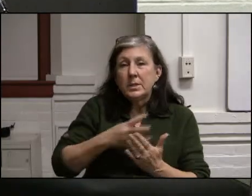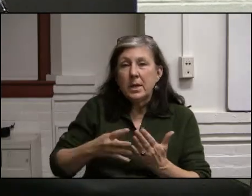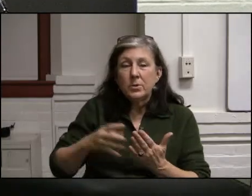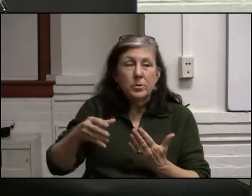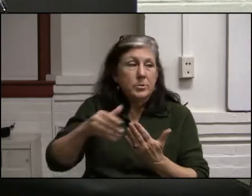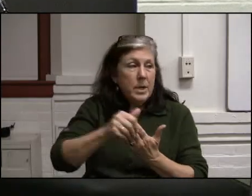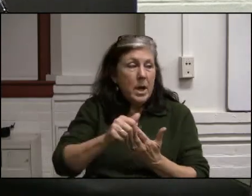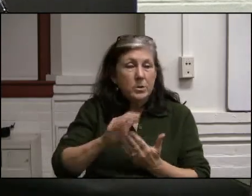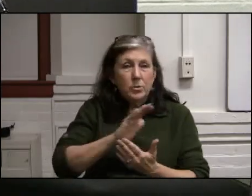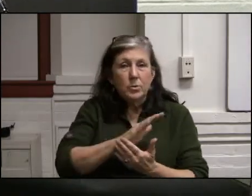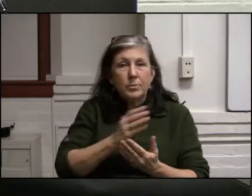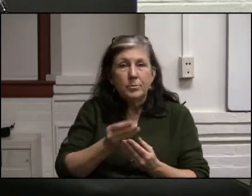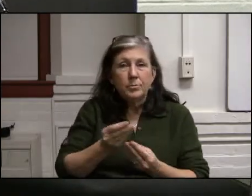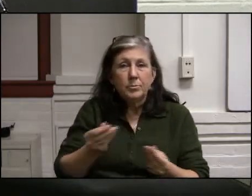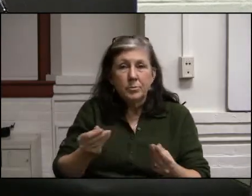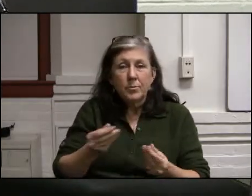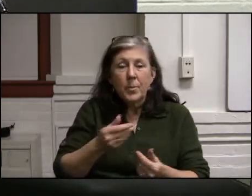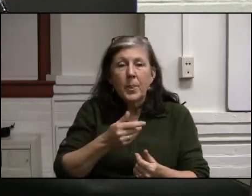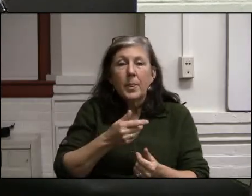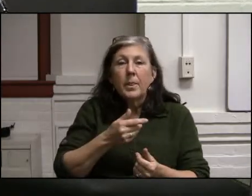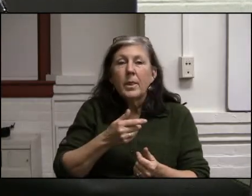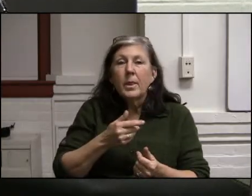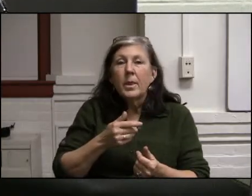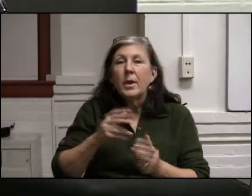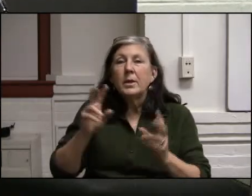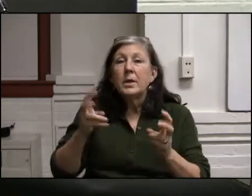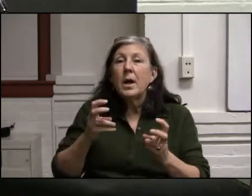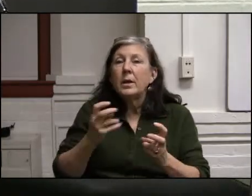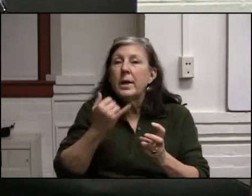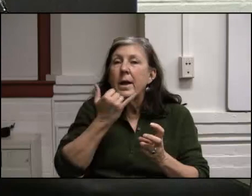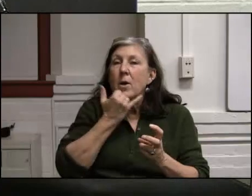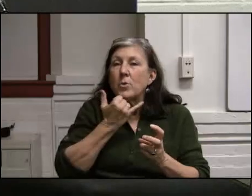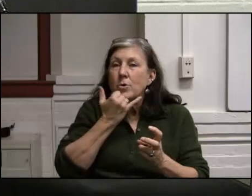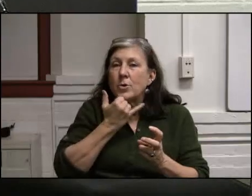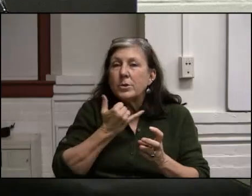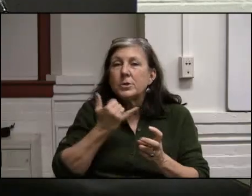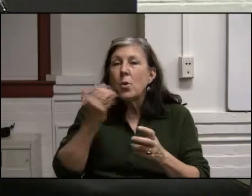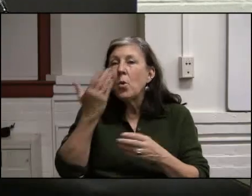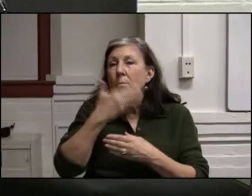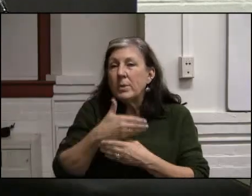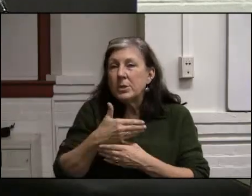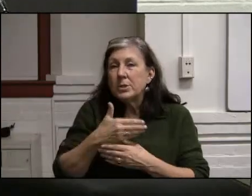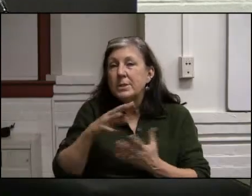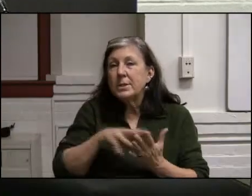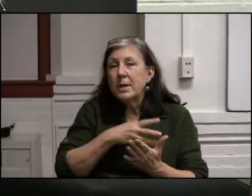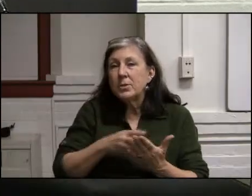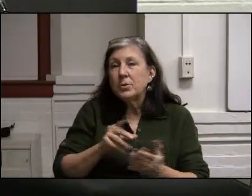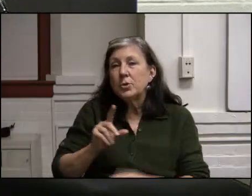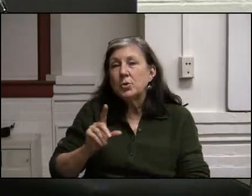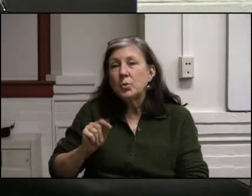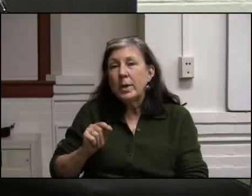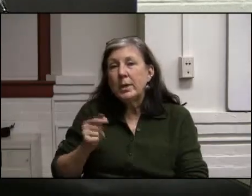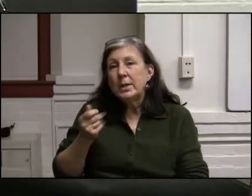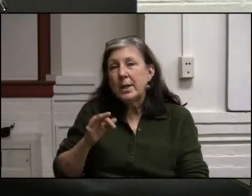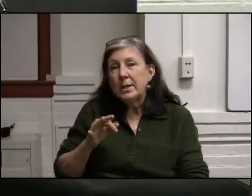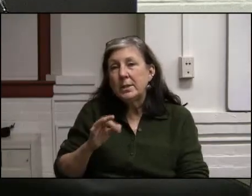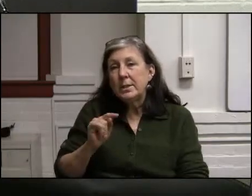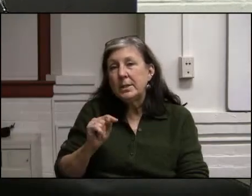attached sheet entitled Errors Omission Schedule 2019 Tax